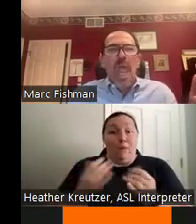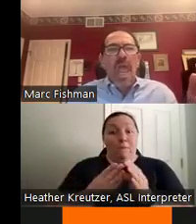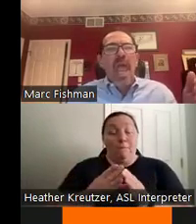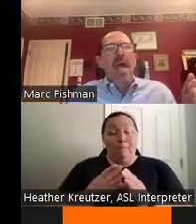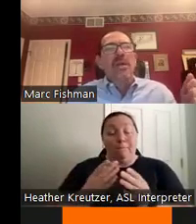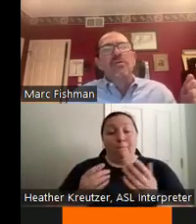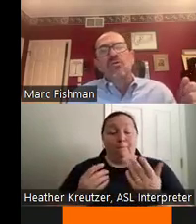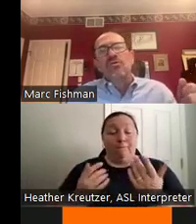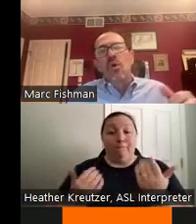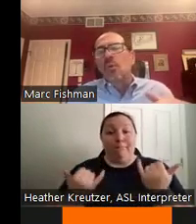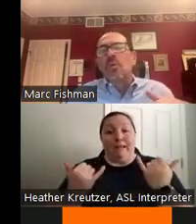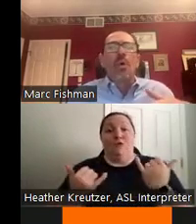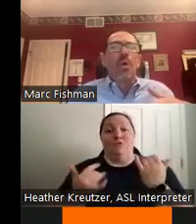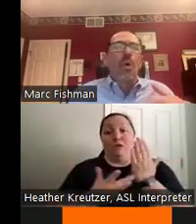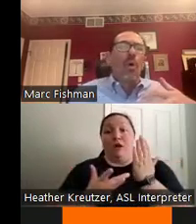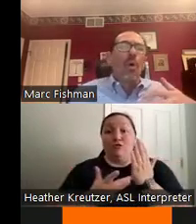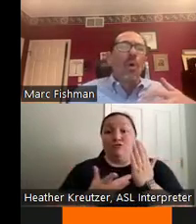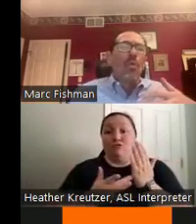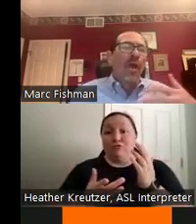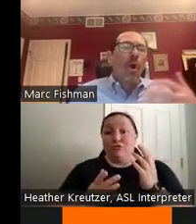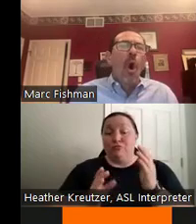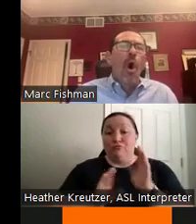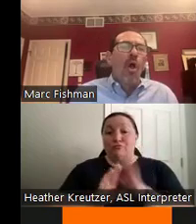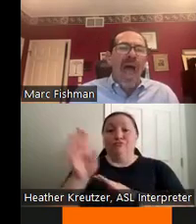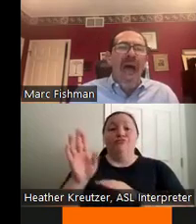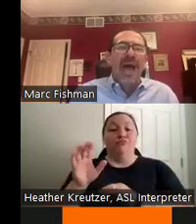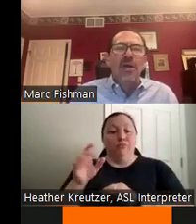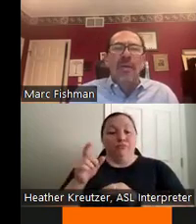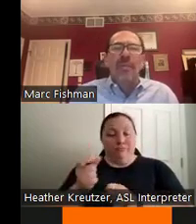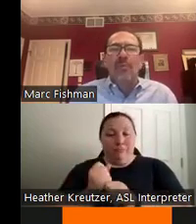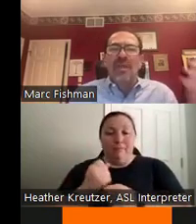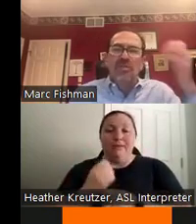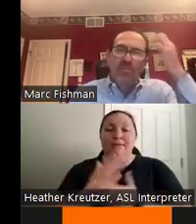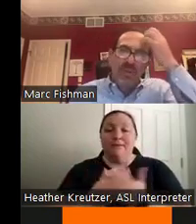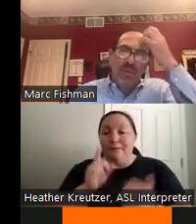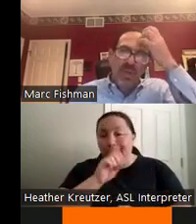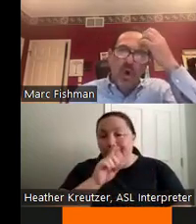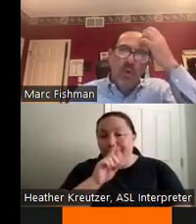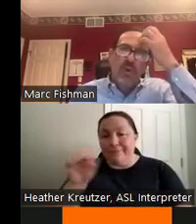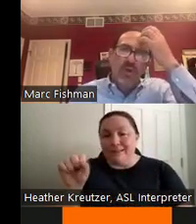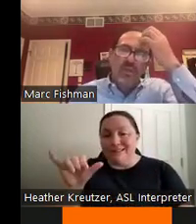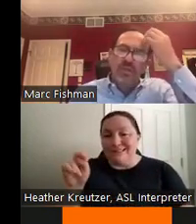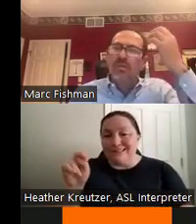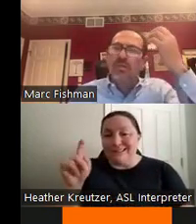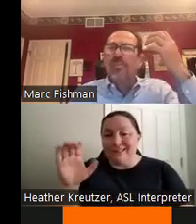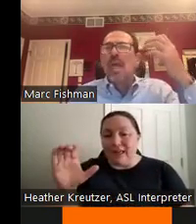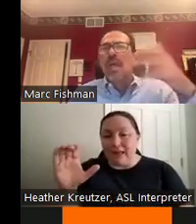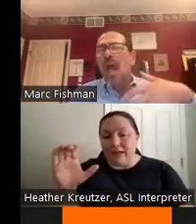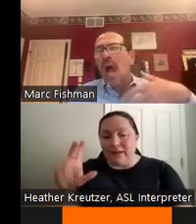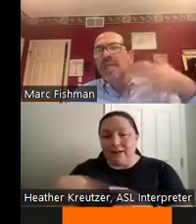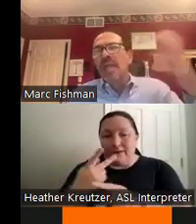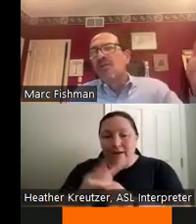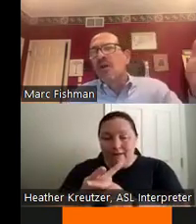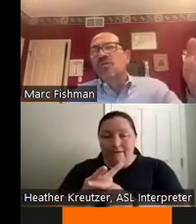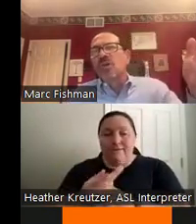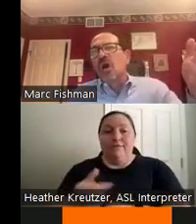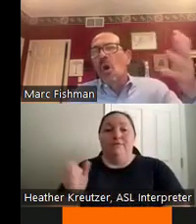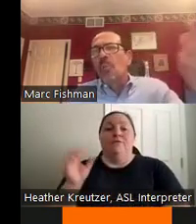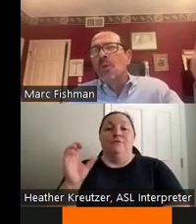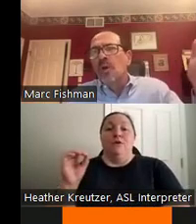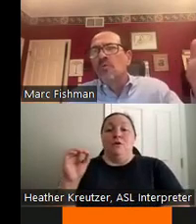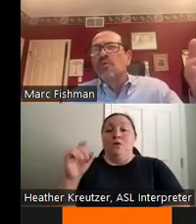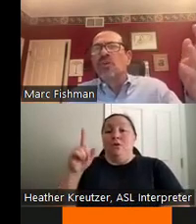versions. And so they all act on the brain's built-in opioid system. God gave